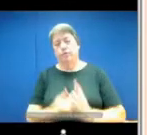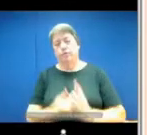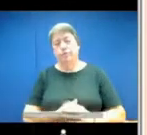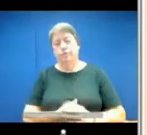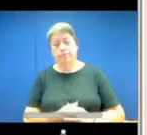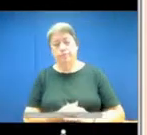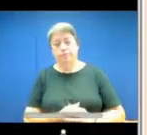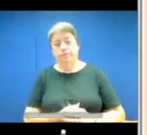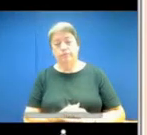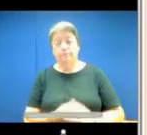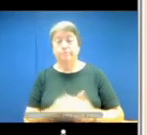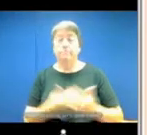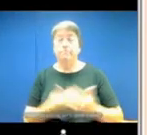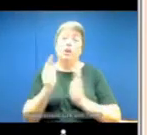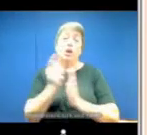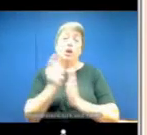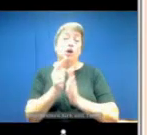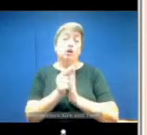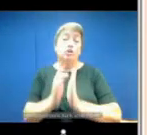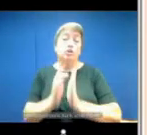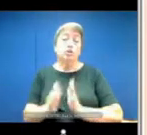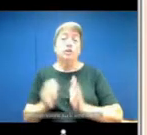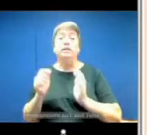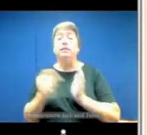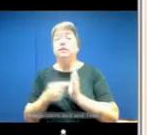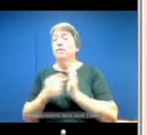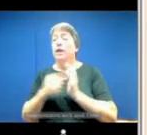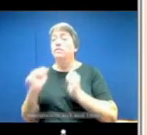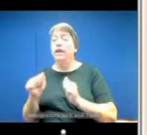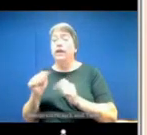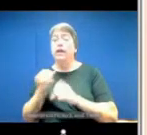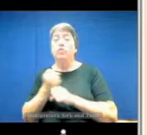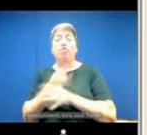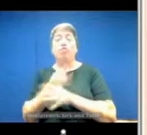Attorneys can derail depositions in a number of ways.